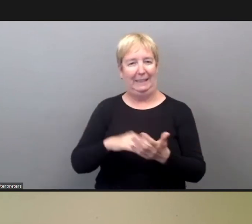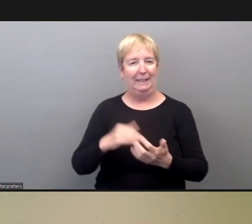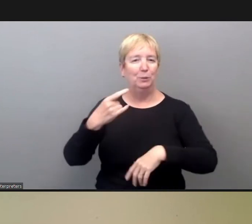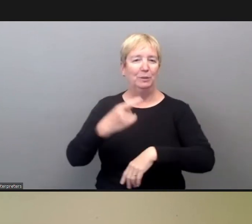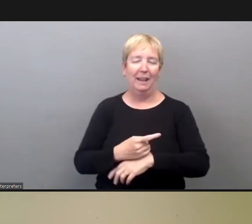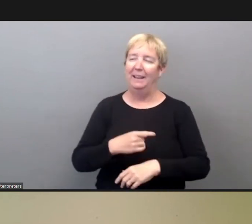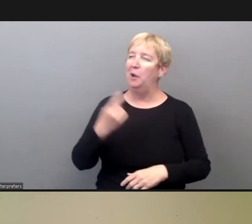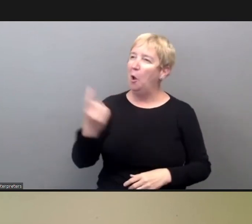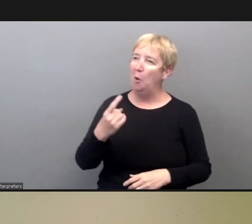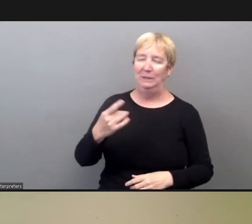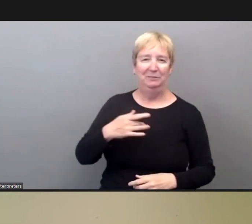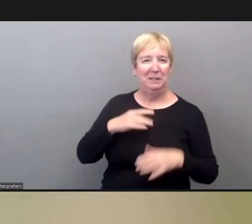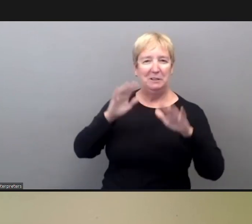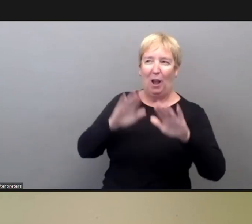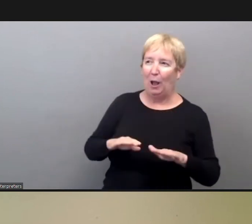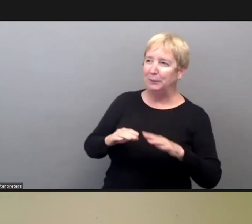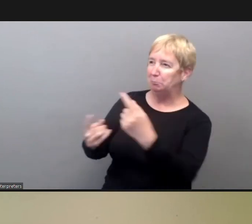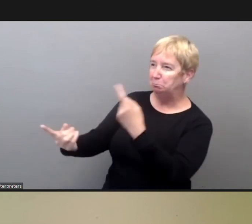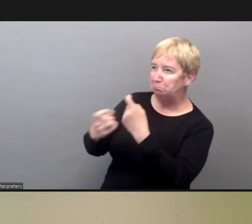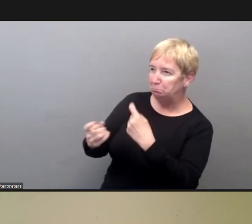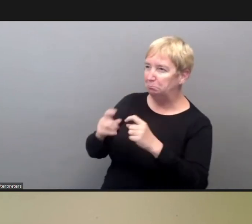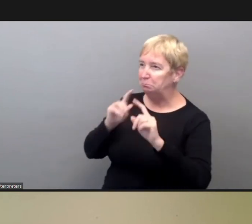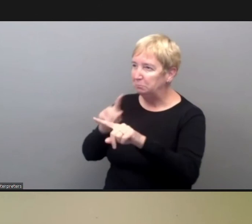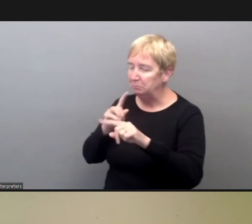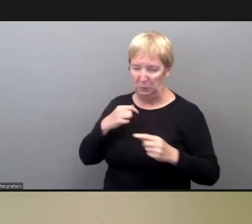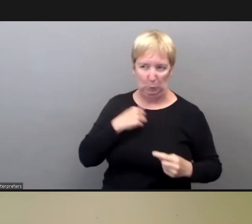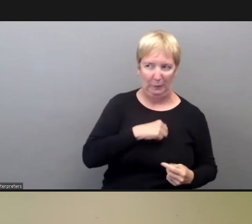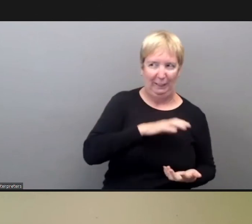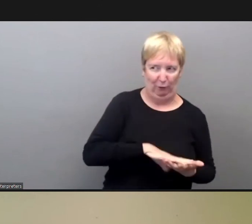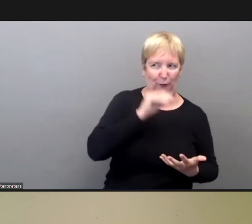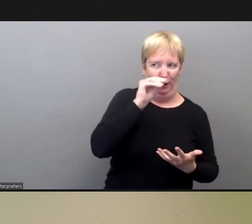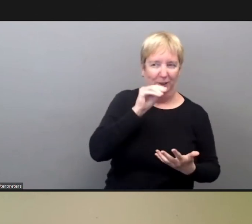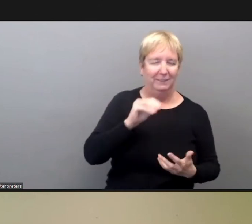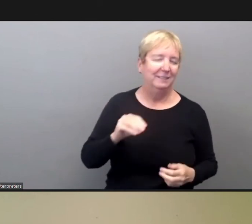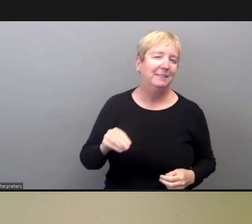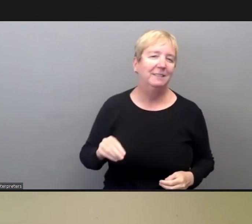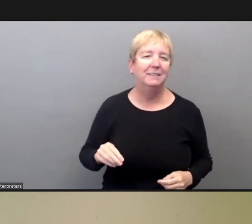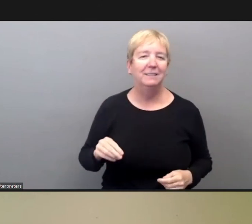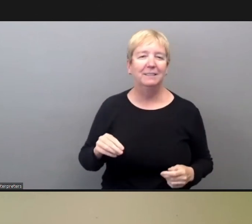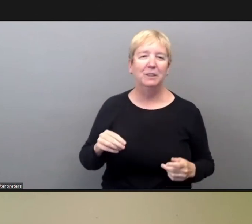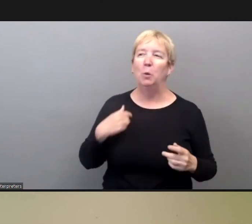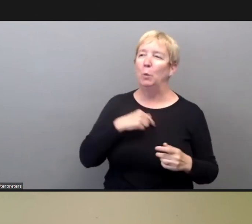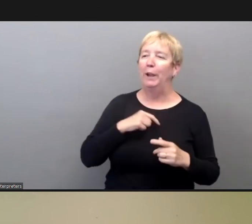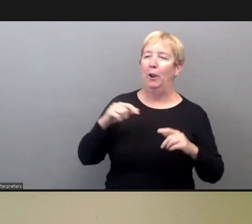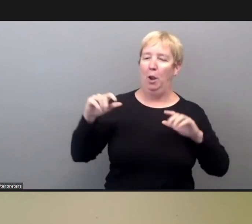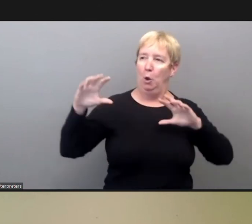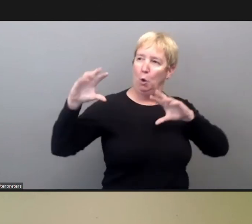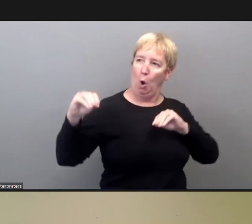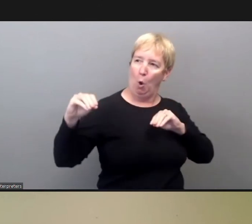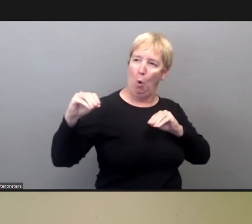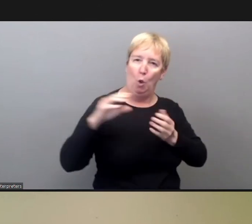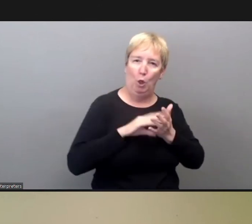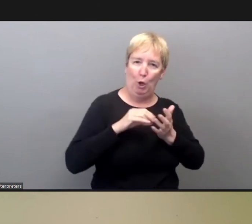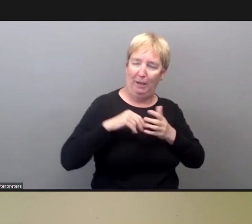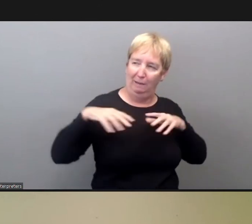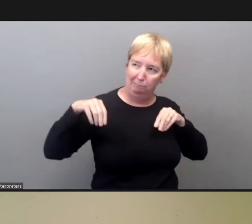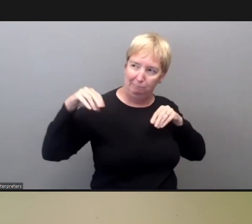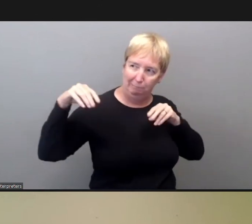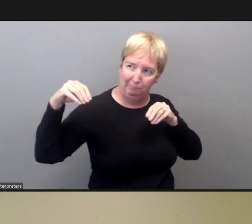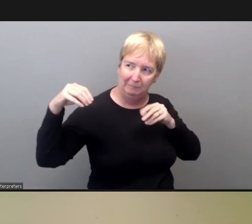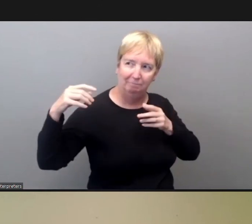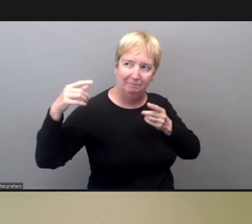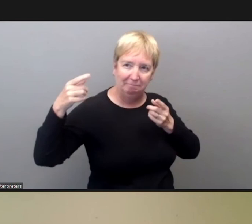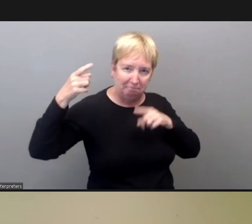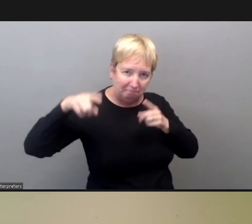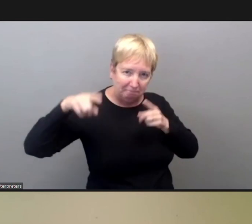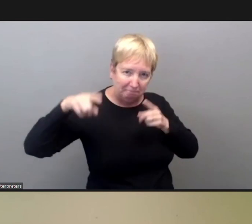awesome to answer your questions and to learn from you guys. I think we're co-learning as we kind of approach this pandemic, and